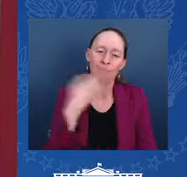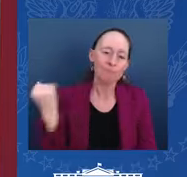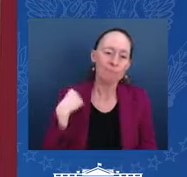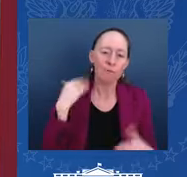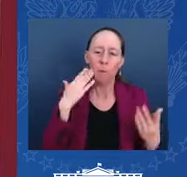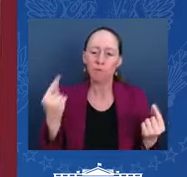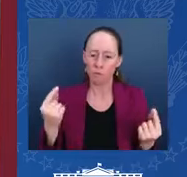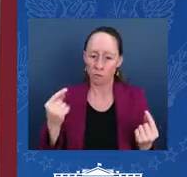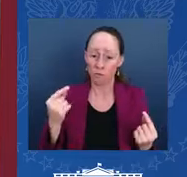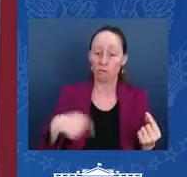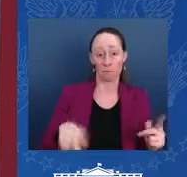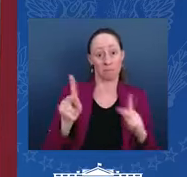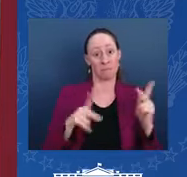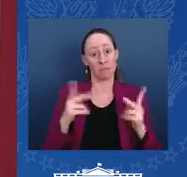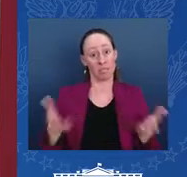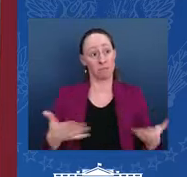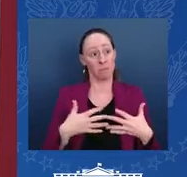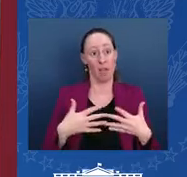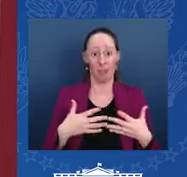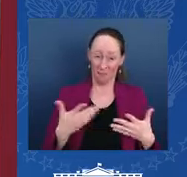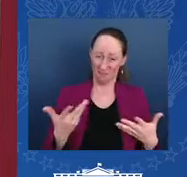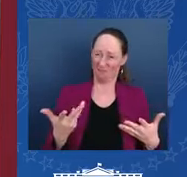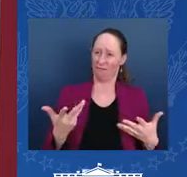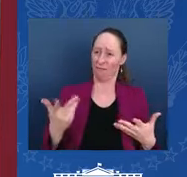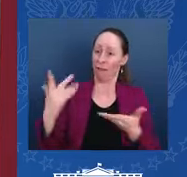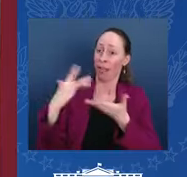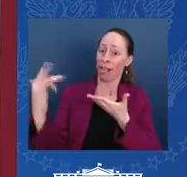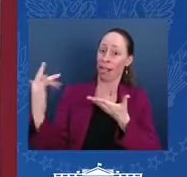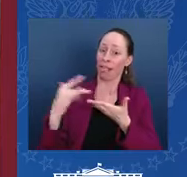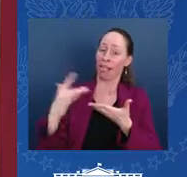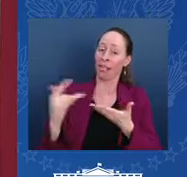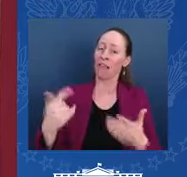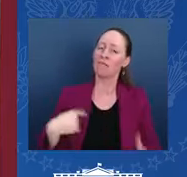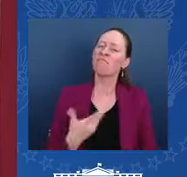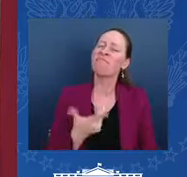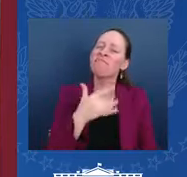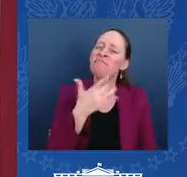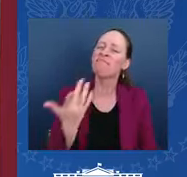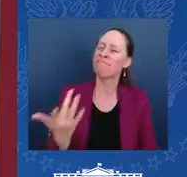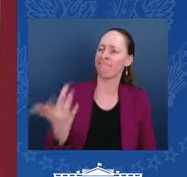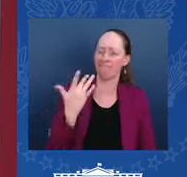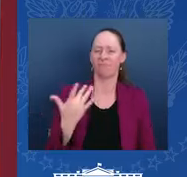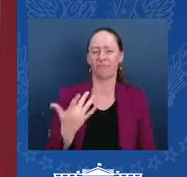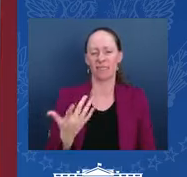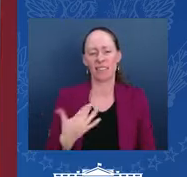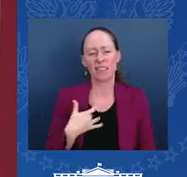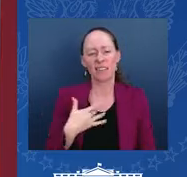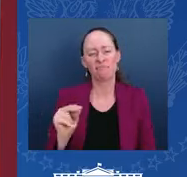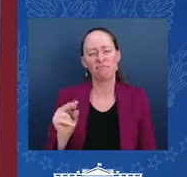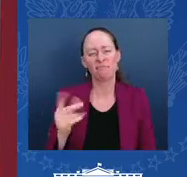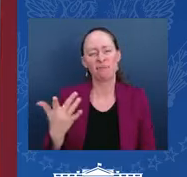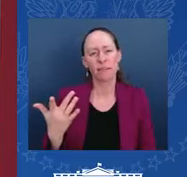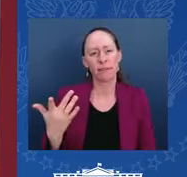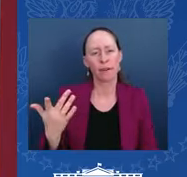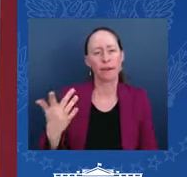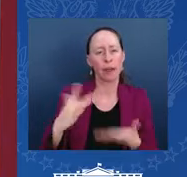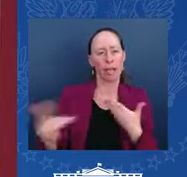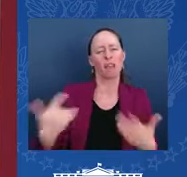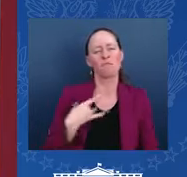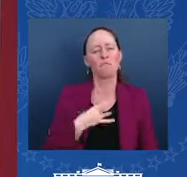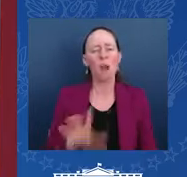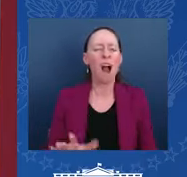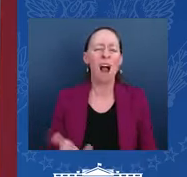it. And it's outrageous. It's got to stop. Look, today's announcement follows actions we've